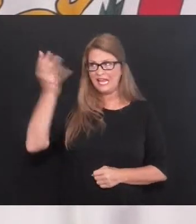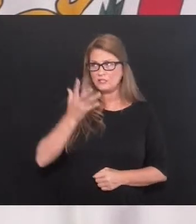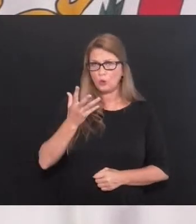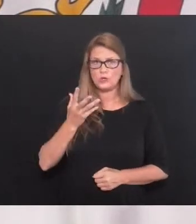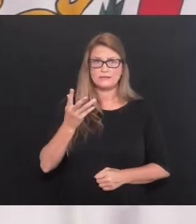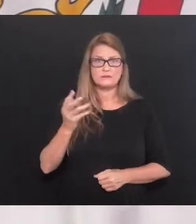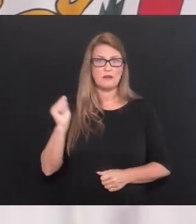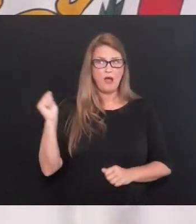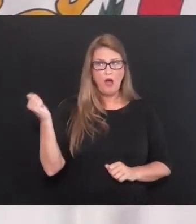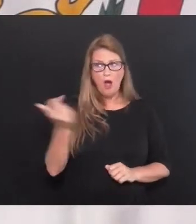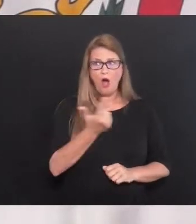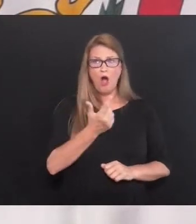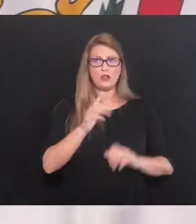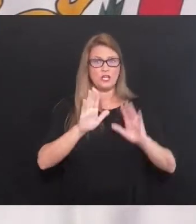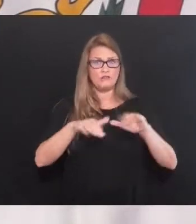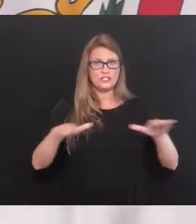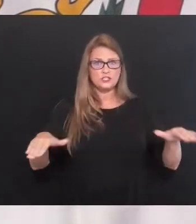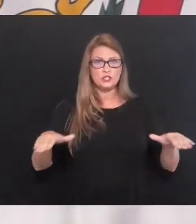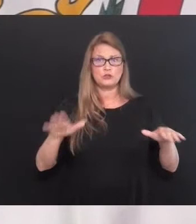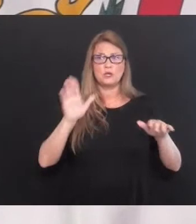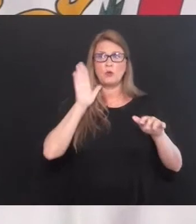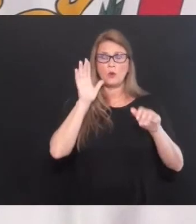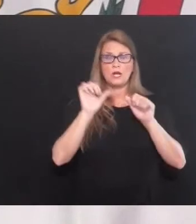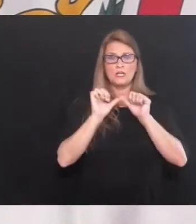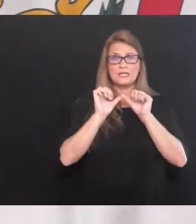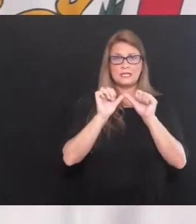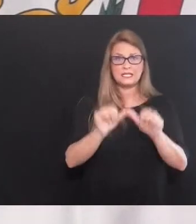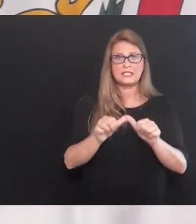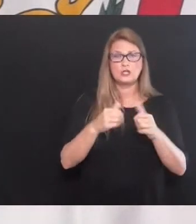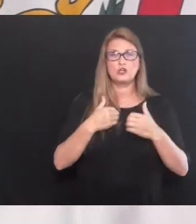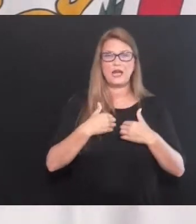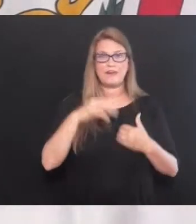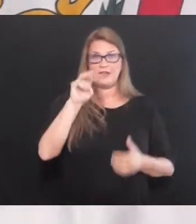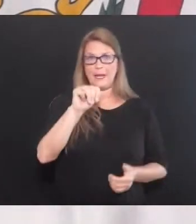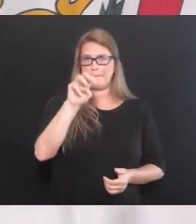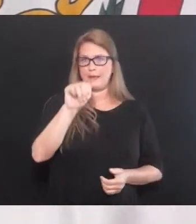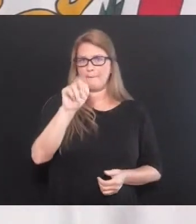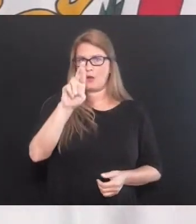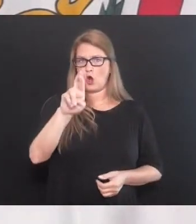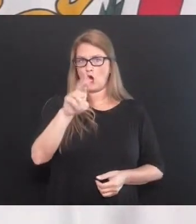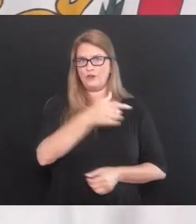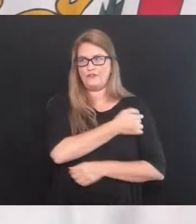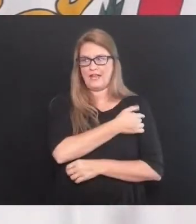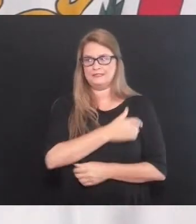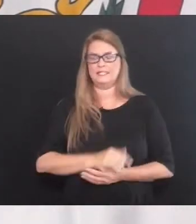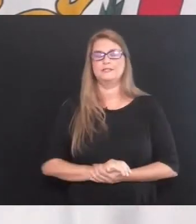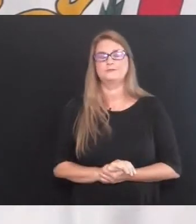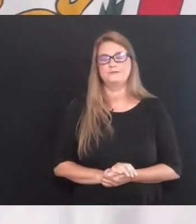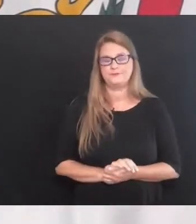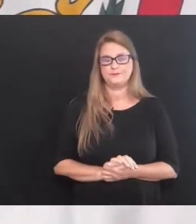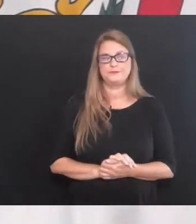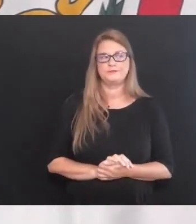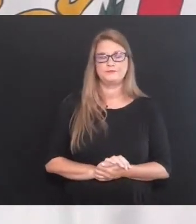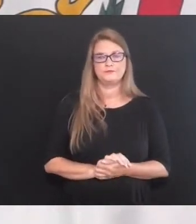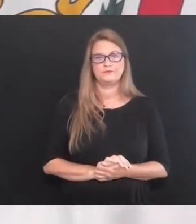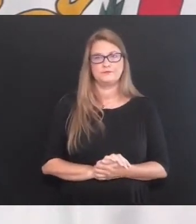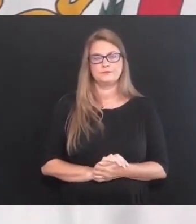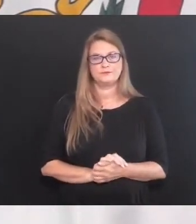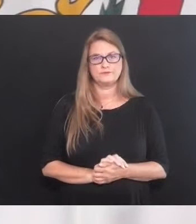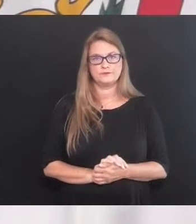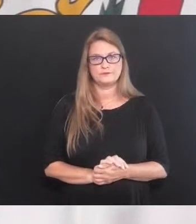children continue to get the MMR vaccine, and